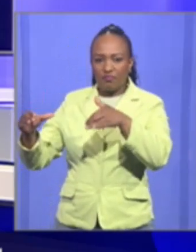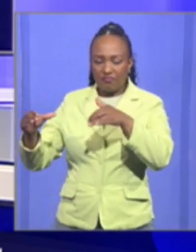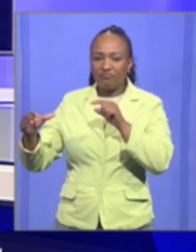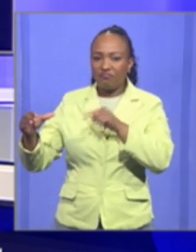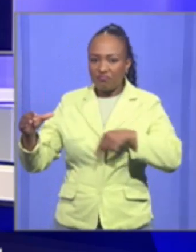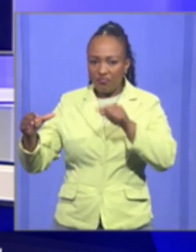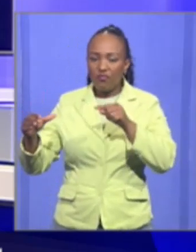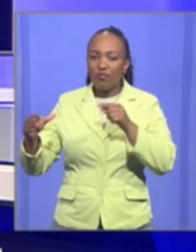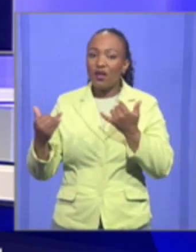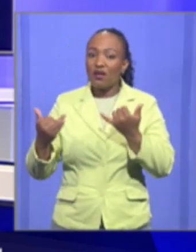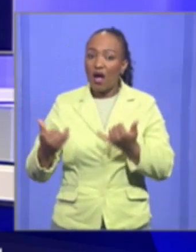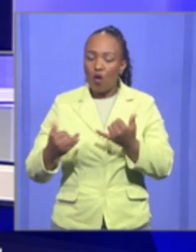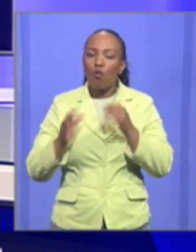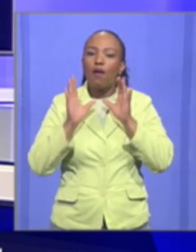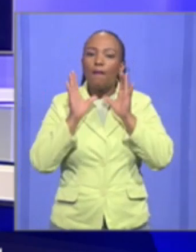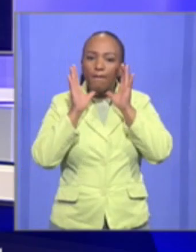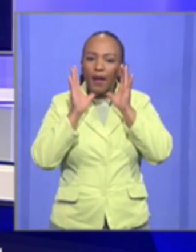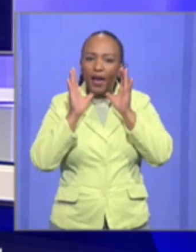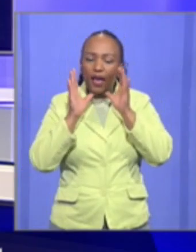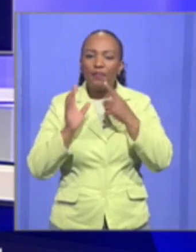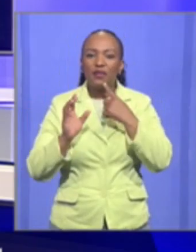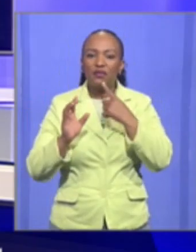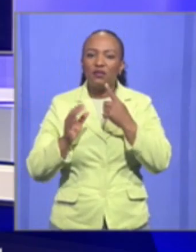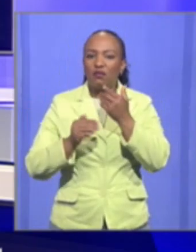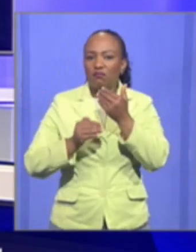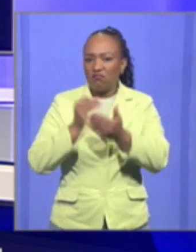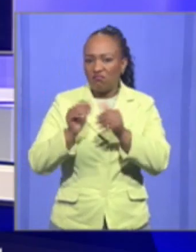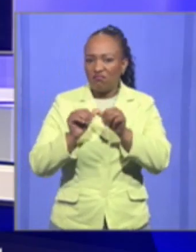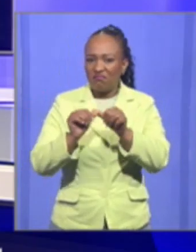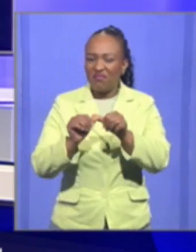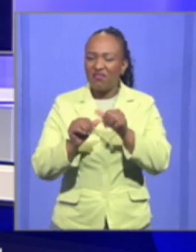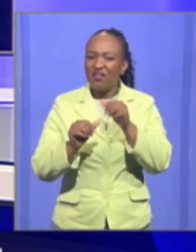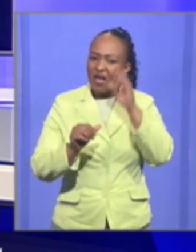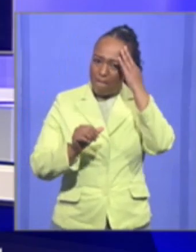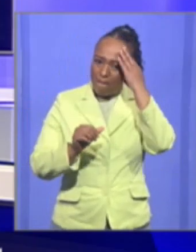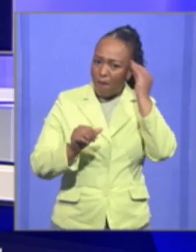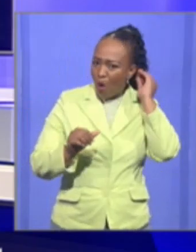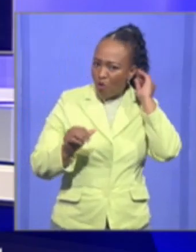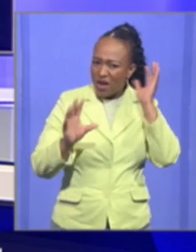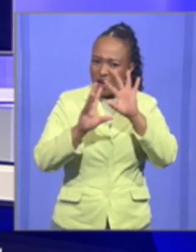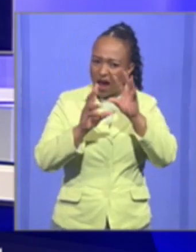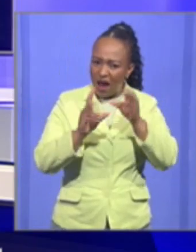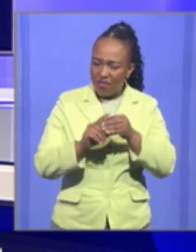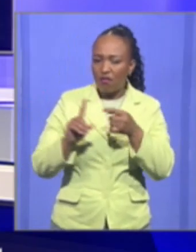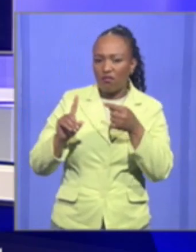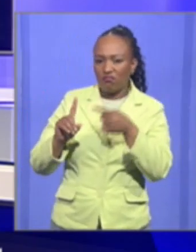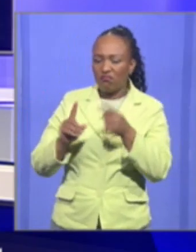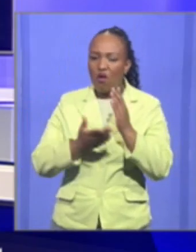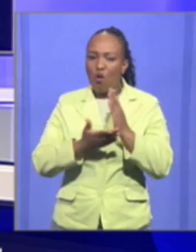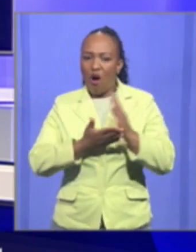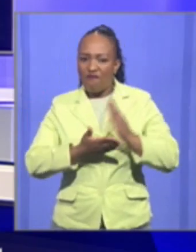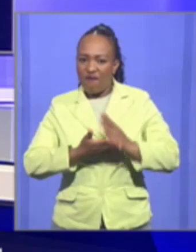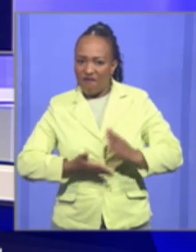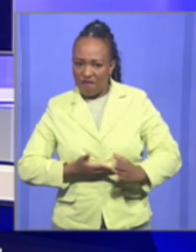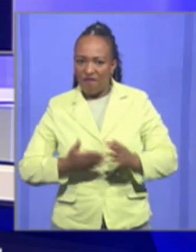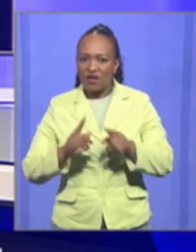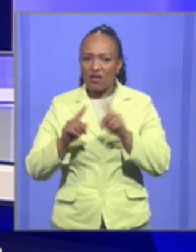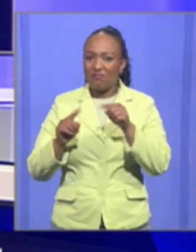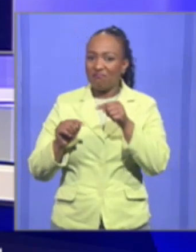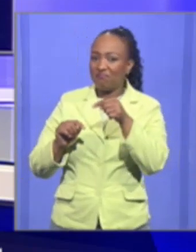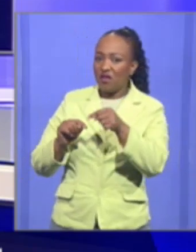le Malema o tšwela pele go tloša segopotšo se sengwe le se sengwe sa Shivambu le kantoro ya gagwe bjalo ka